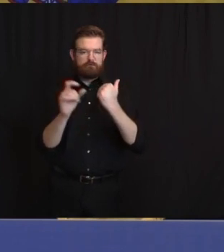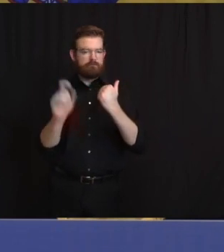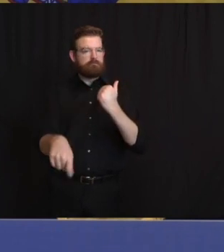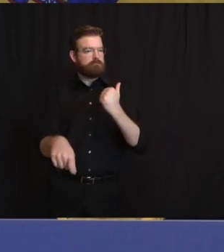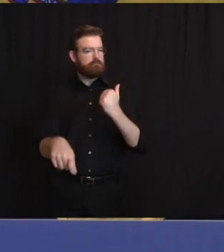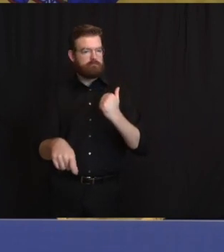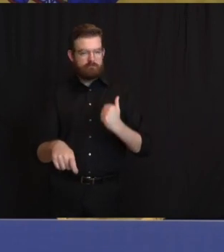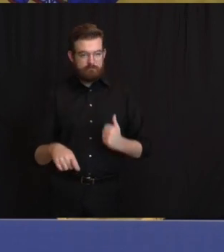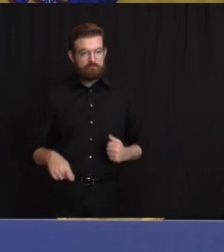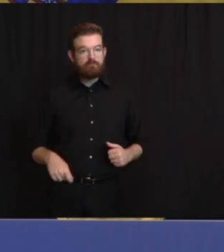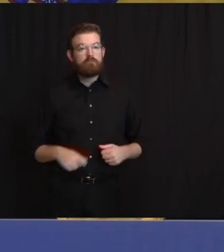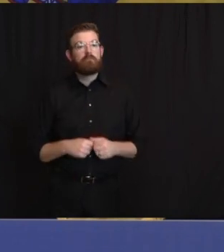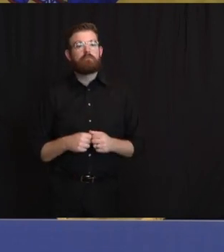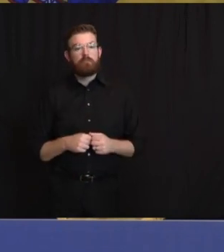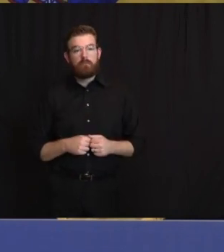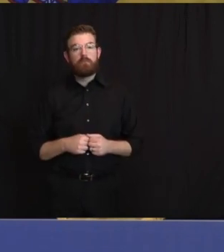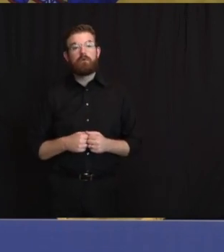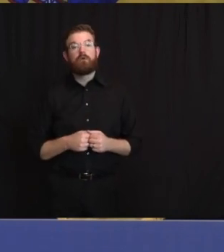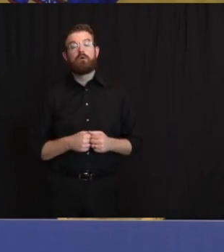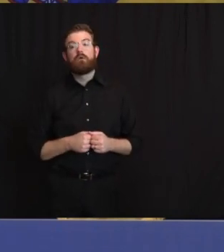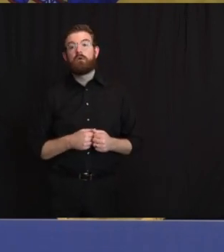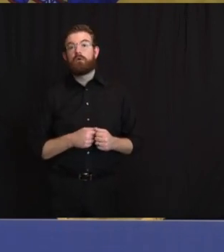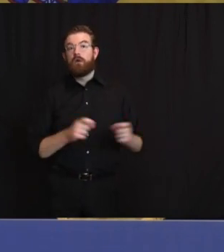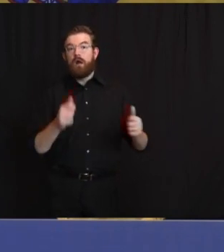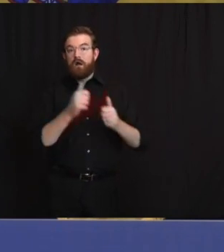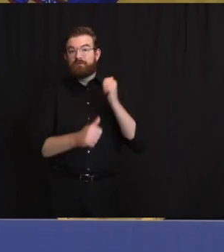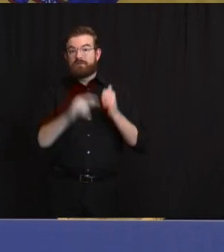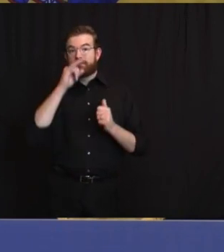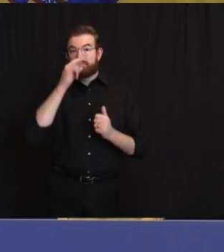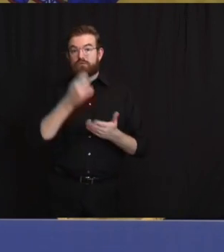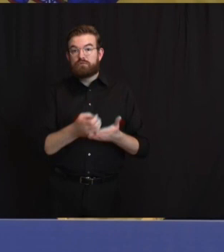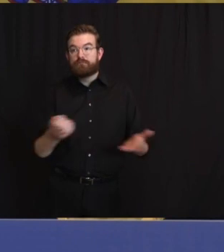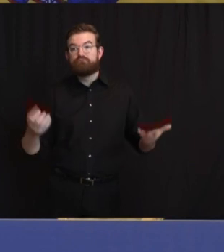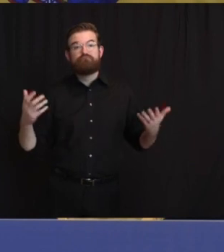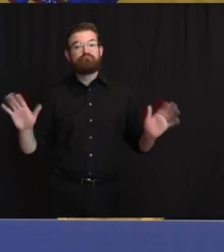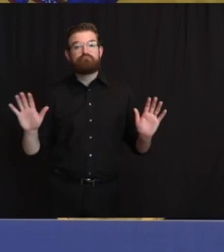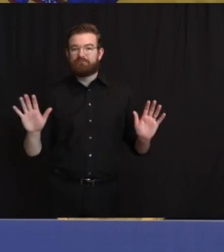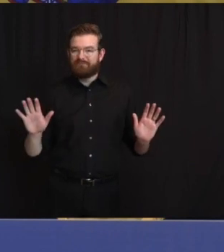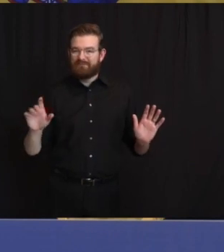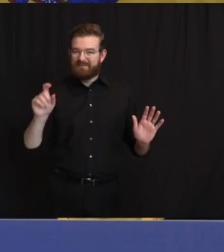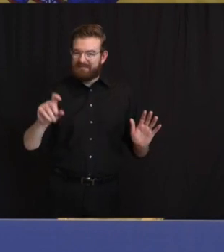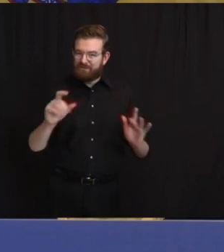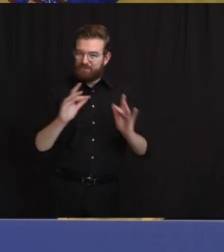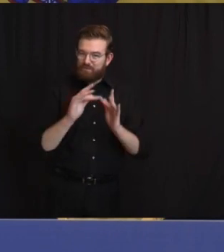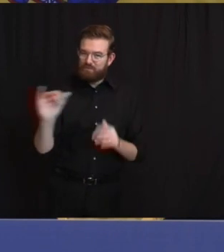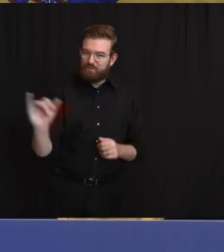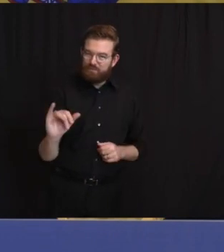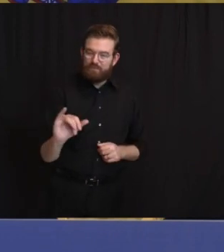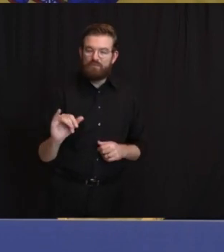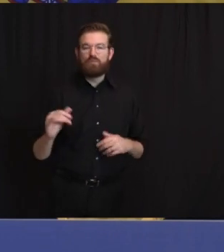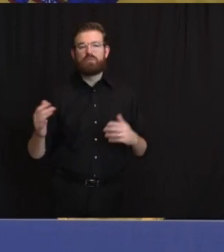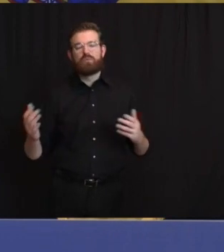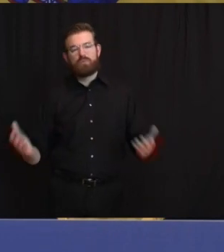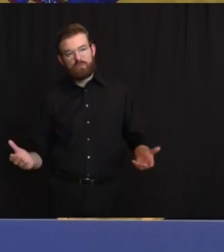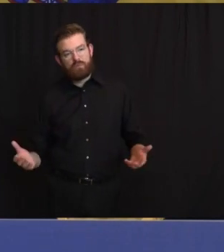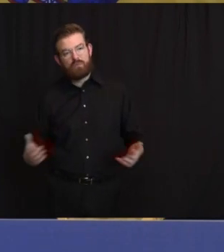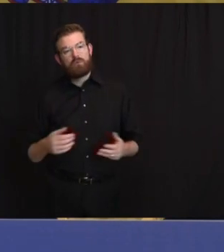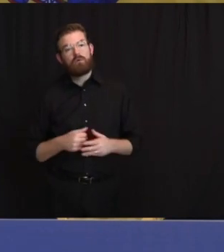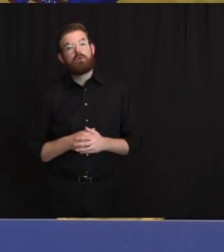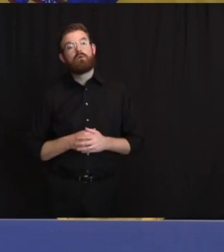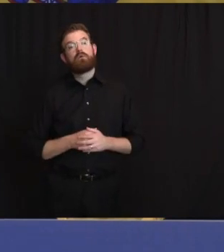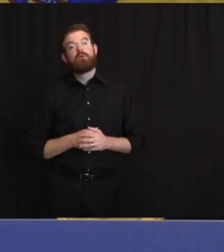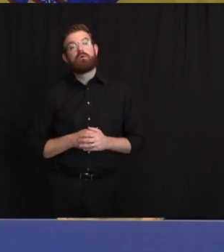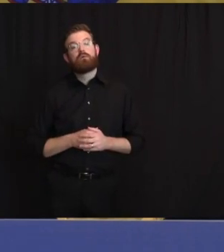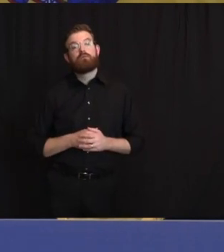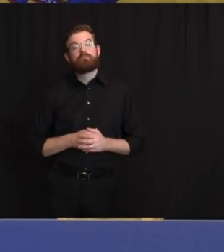every kid, but to give them the internet connectivity that they will need. And so no matter what a given district's, I say that